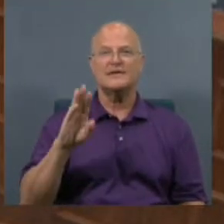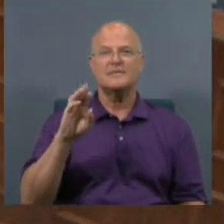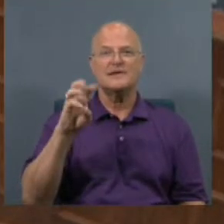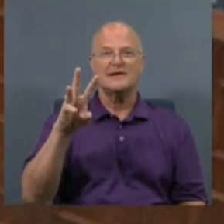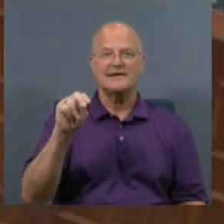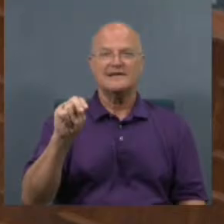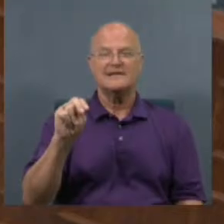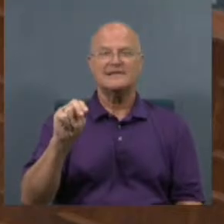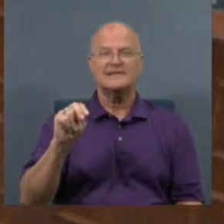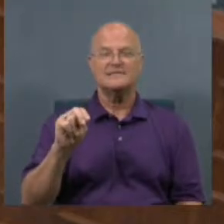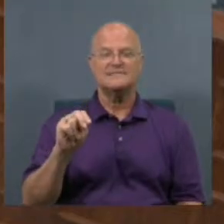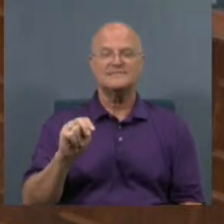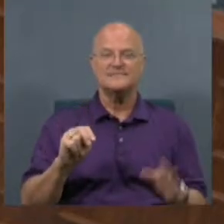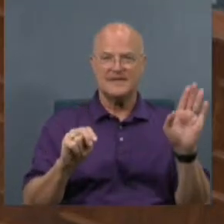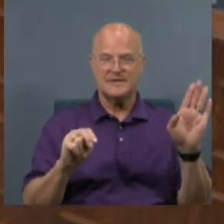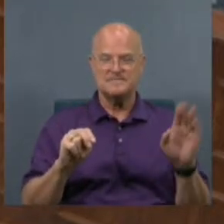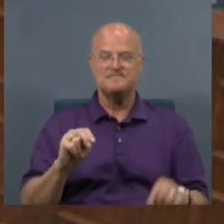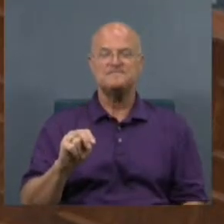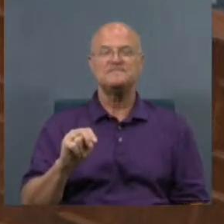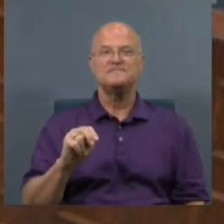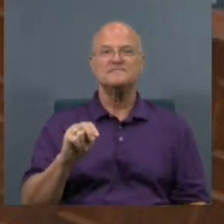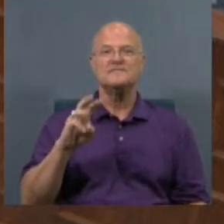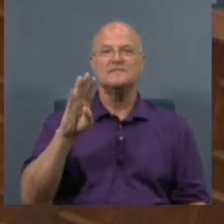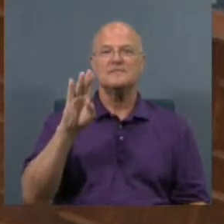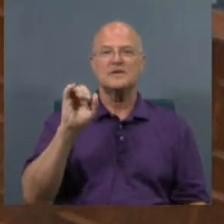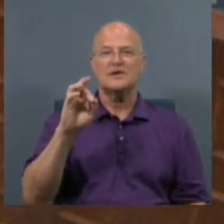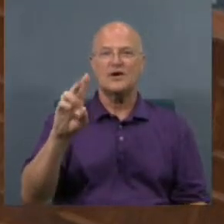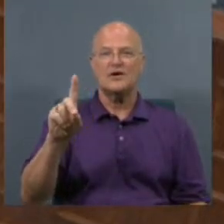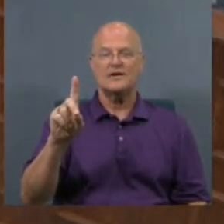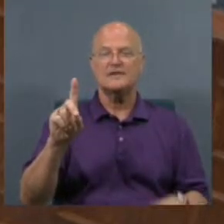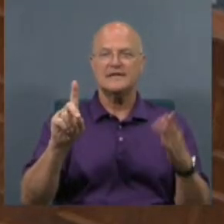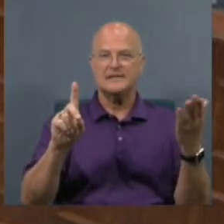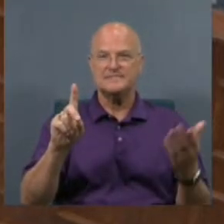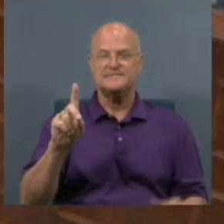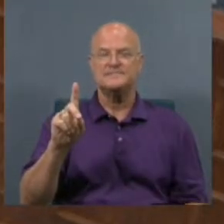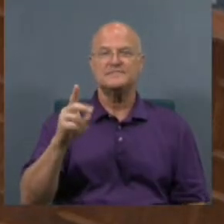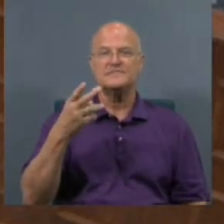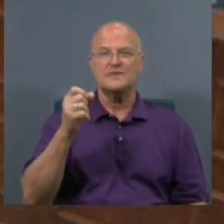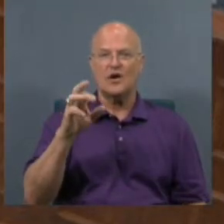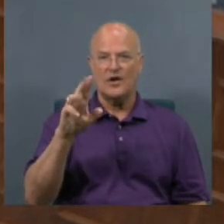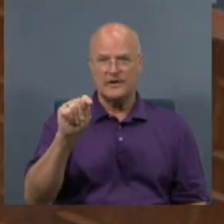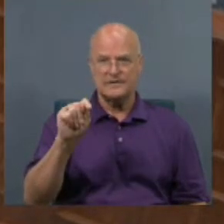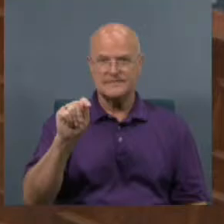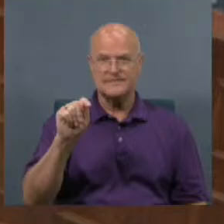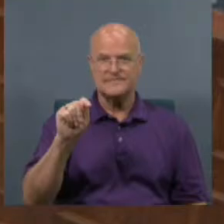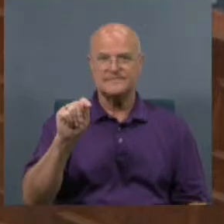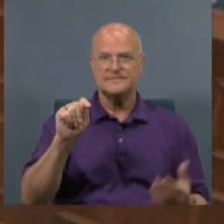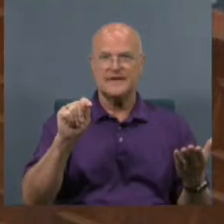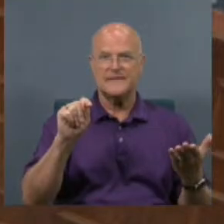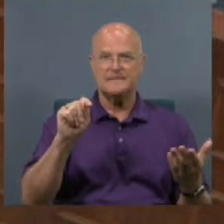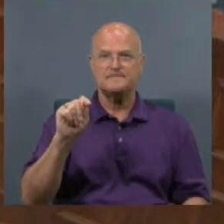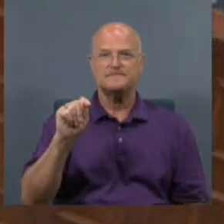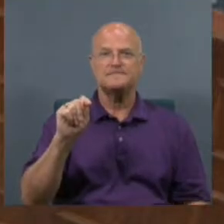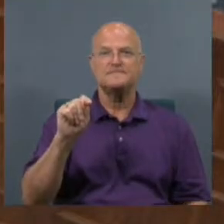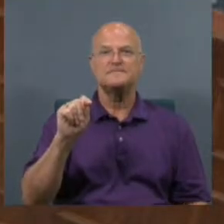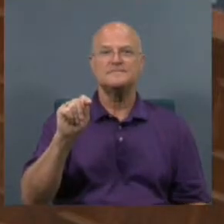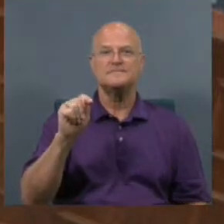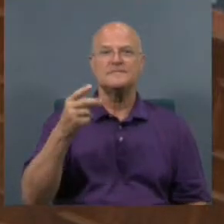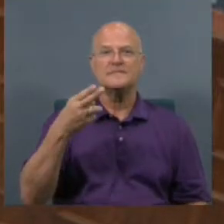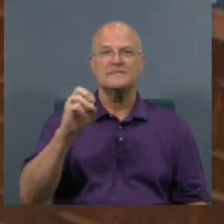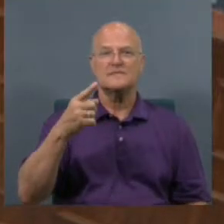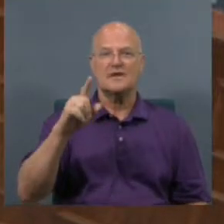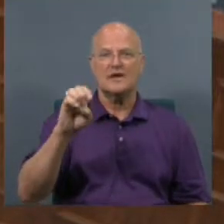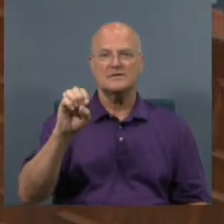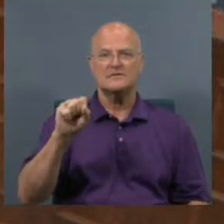Brown? Present. Bernard? Present. Hart? Here.